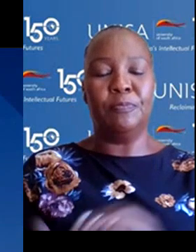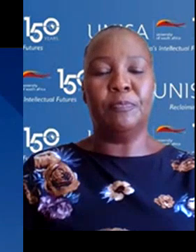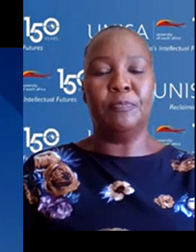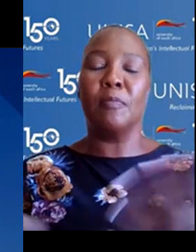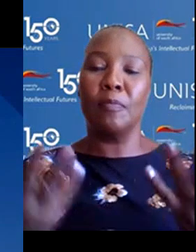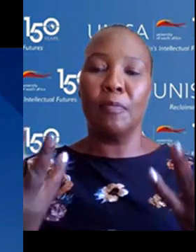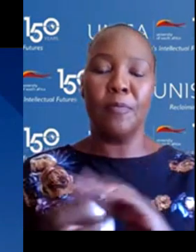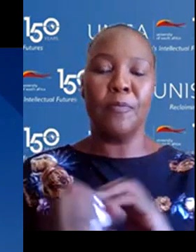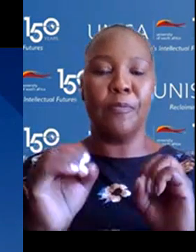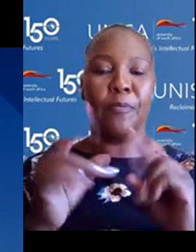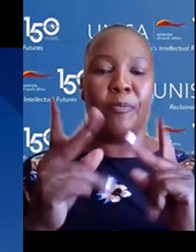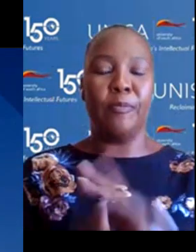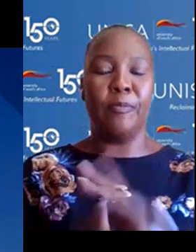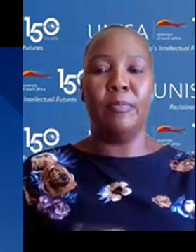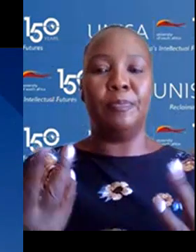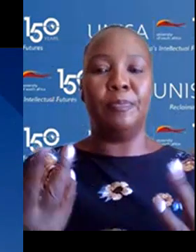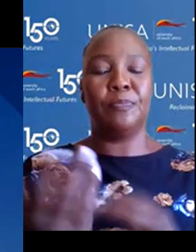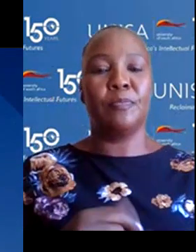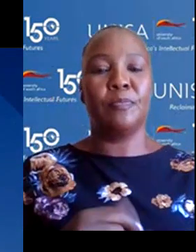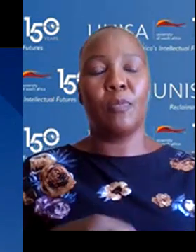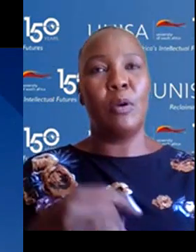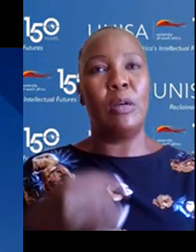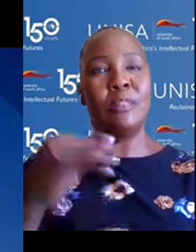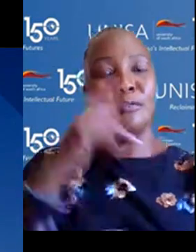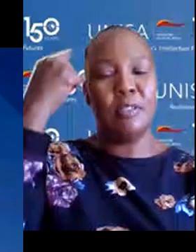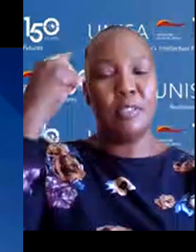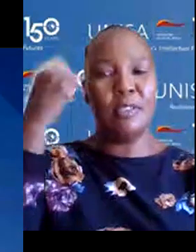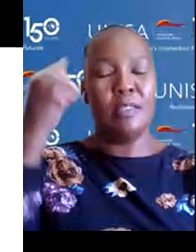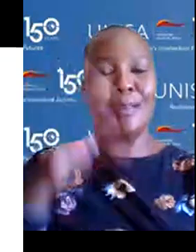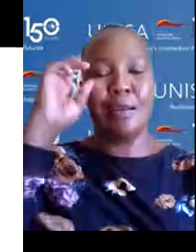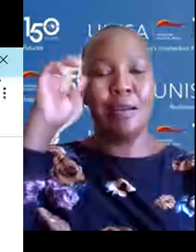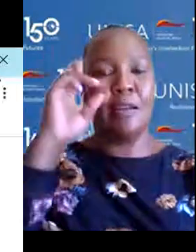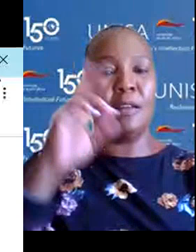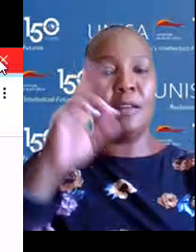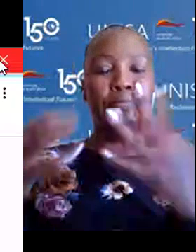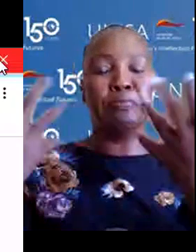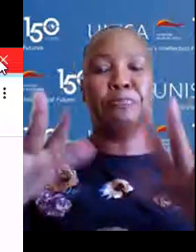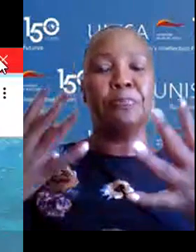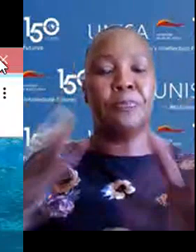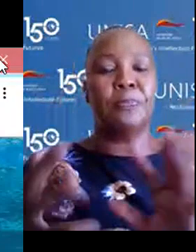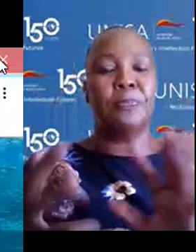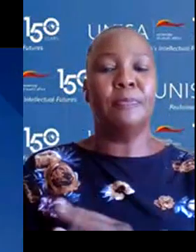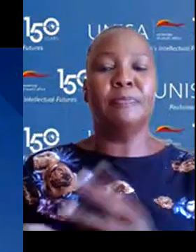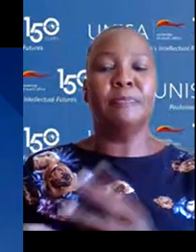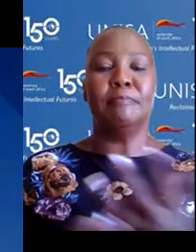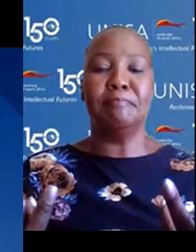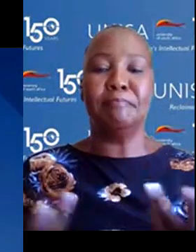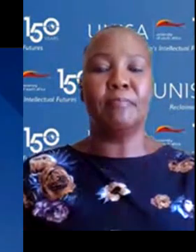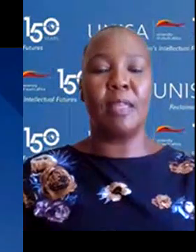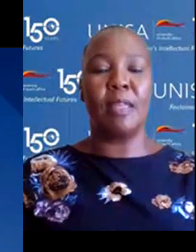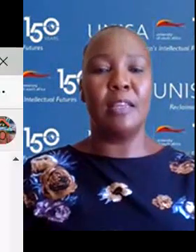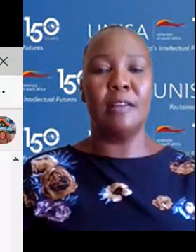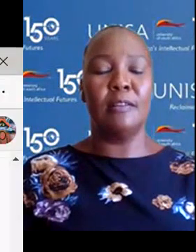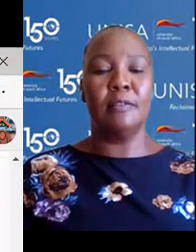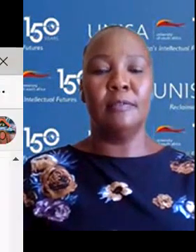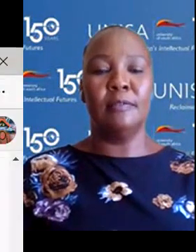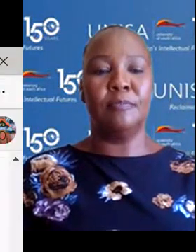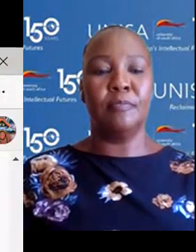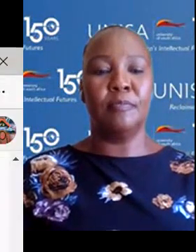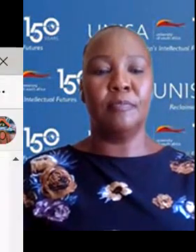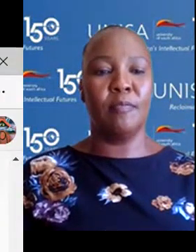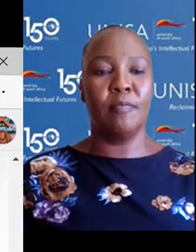Okay, all right. So while you guys are thinking, just remember, very importantly, let me not use that browser.